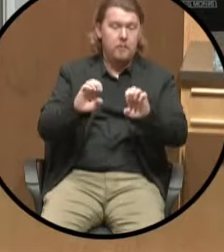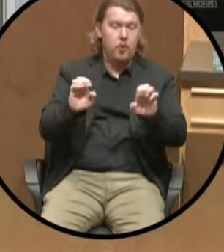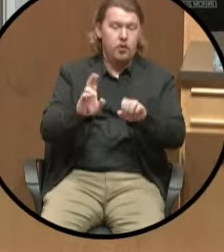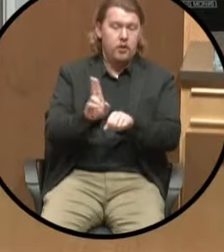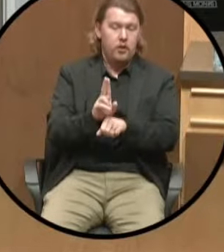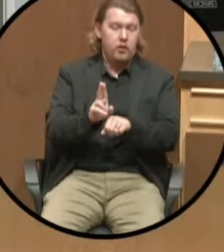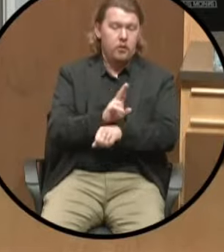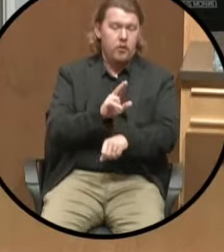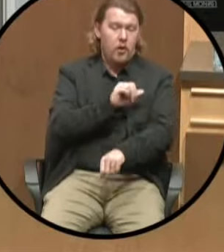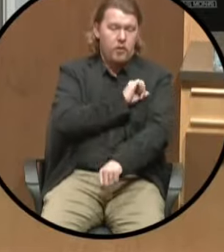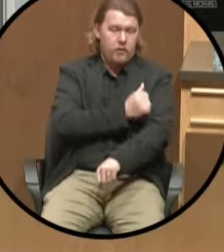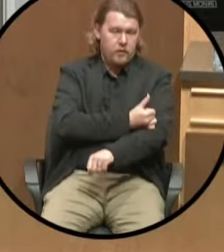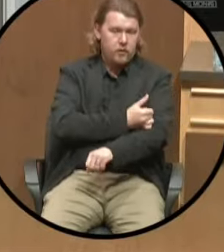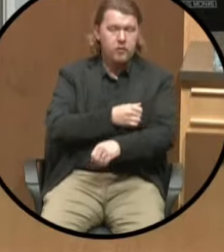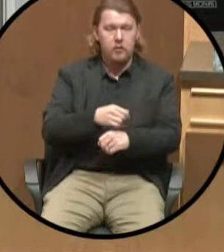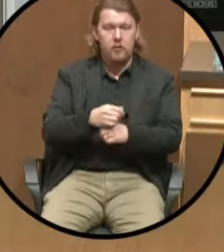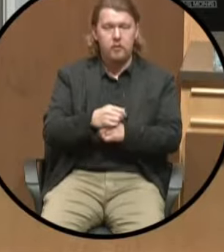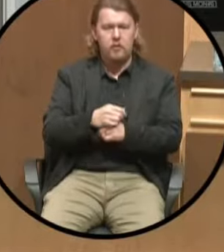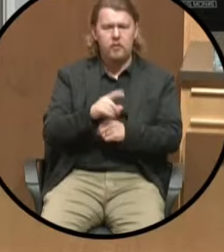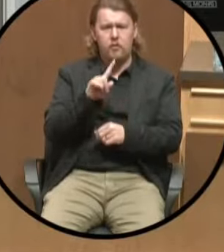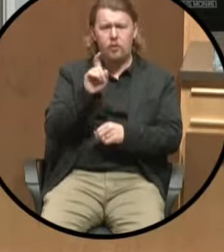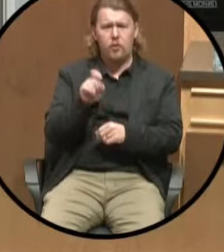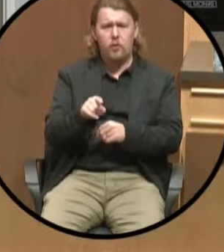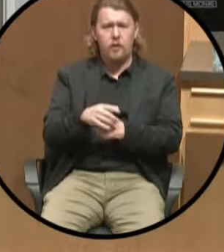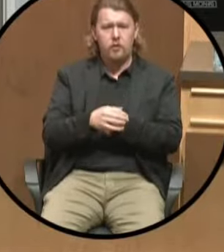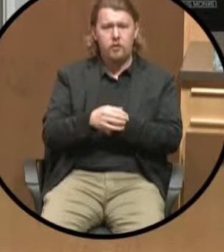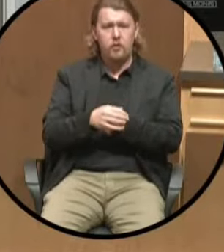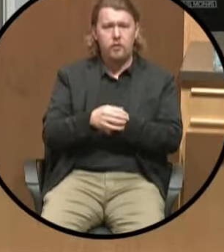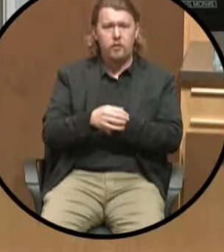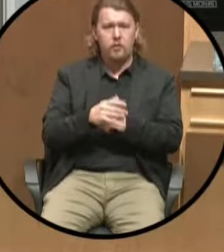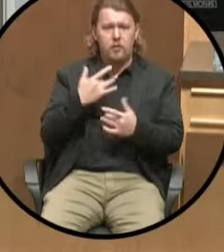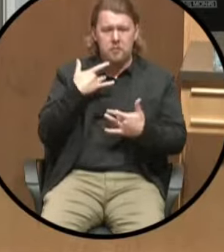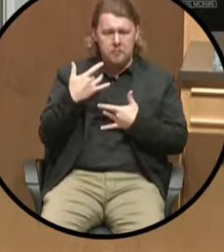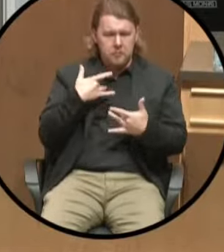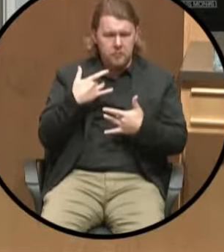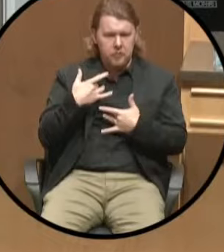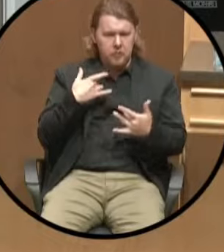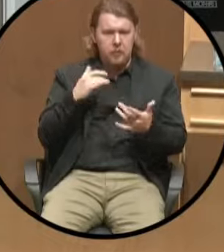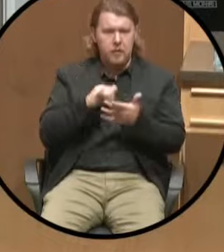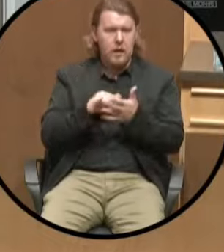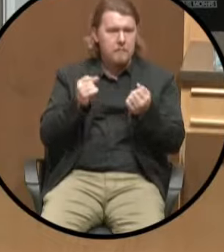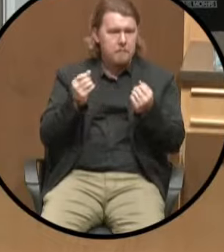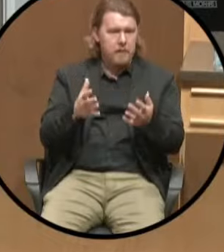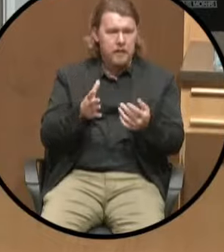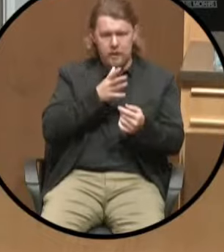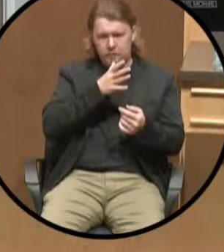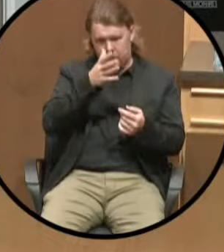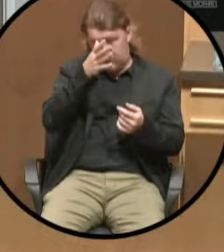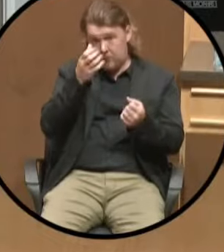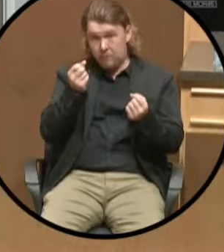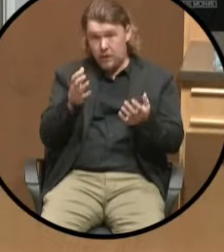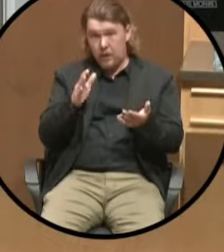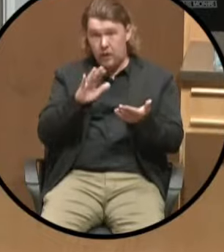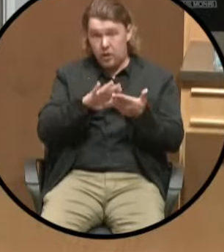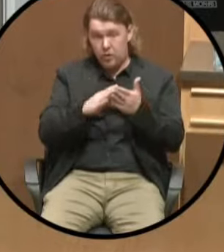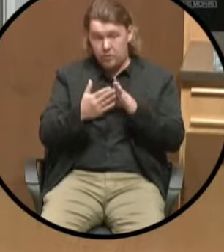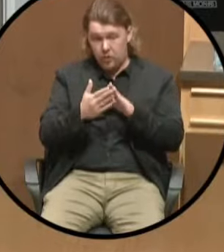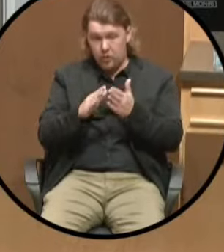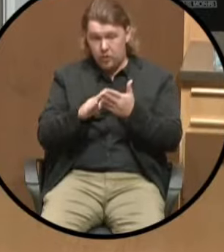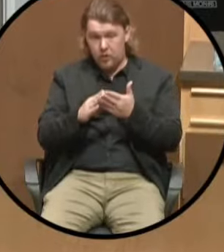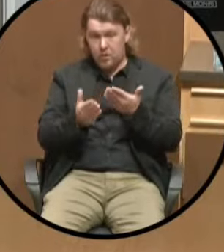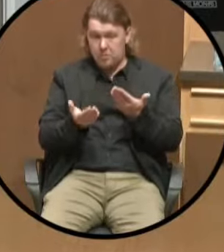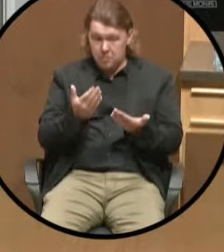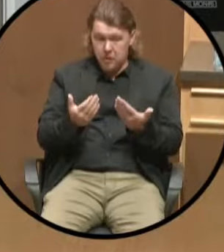authorization. And the question is, the concerns that many parents and many of the community may